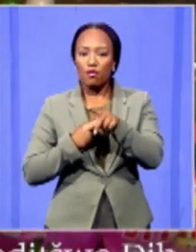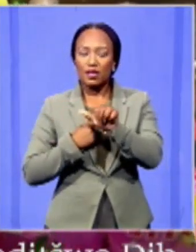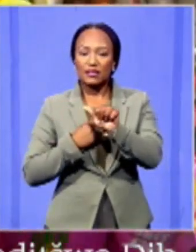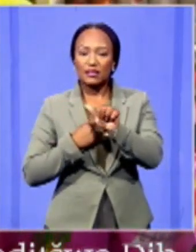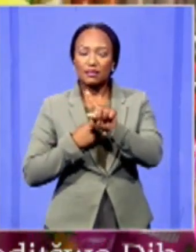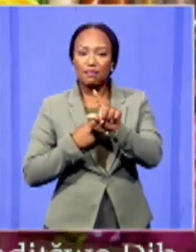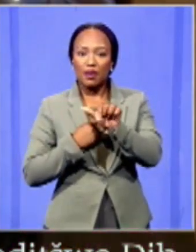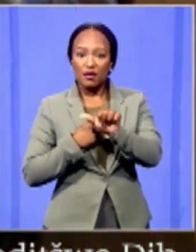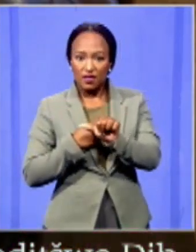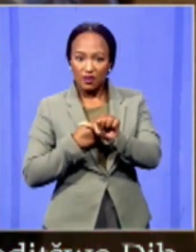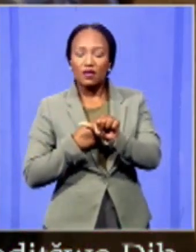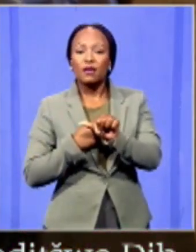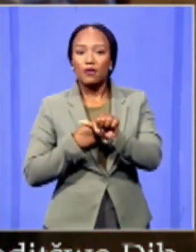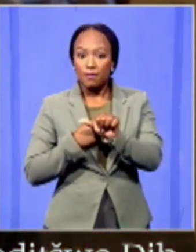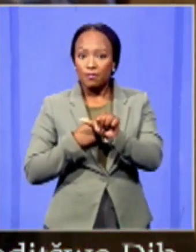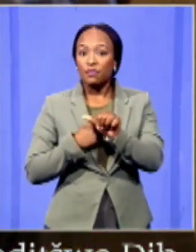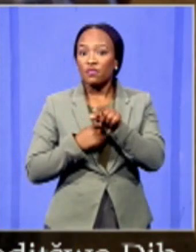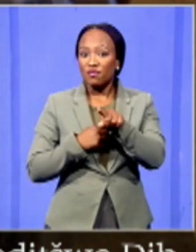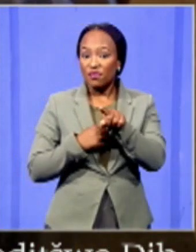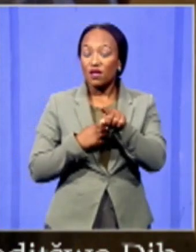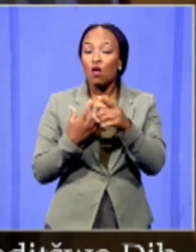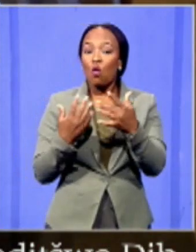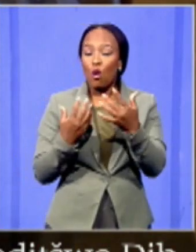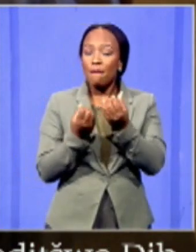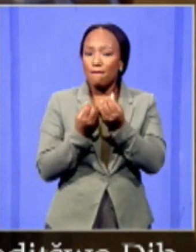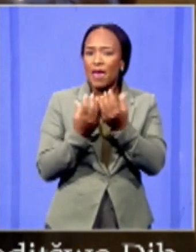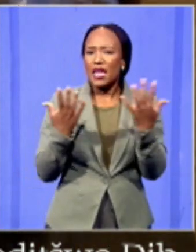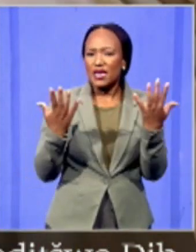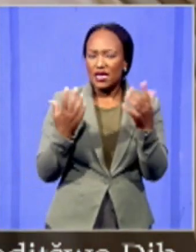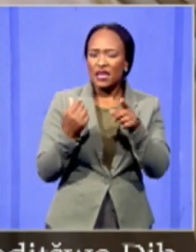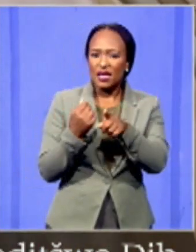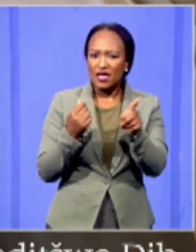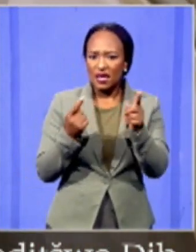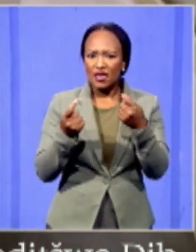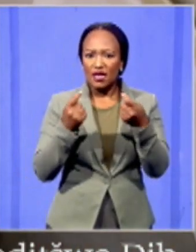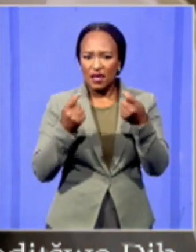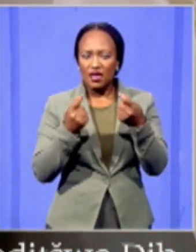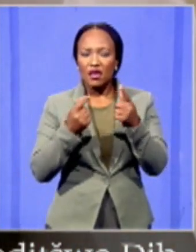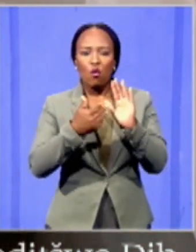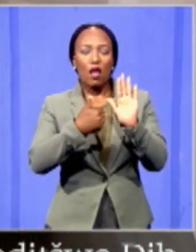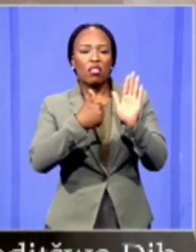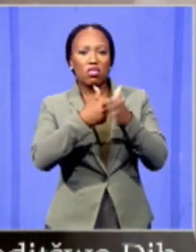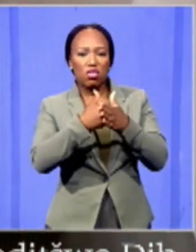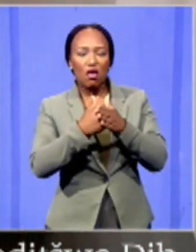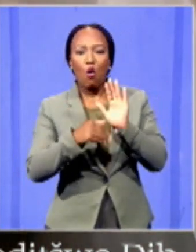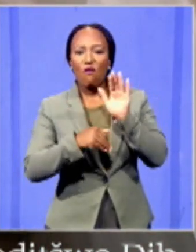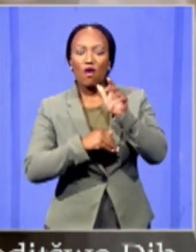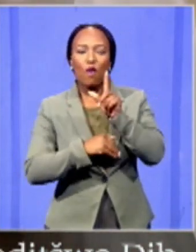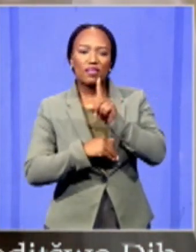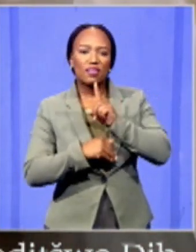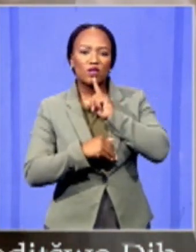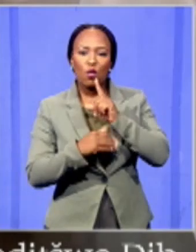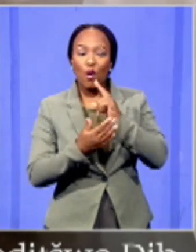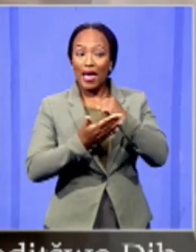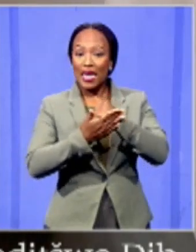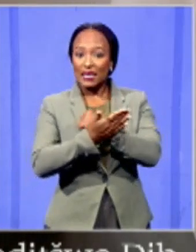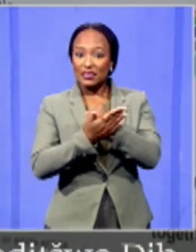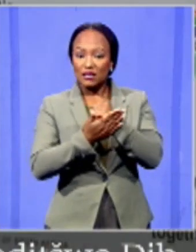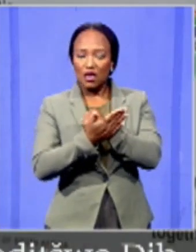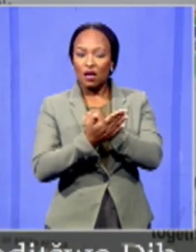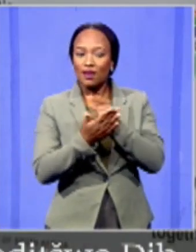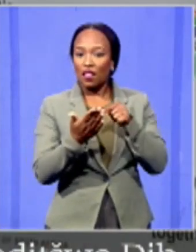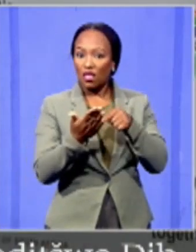dikete tše 19 go ralala le naga gomme go tswaletšwe tša go feta sekete ka baka la go se obamele